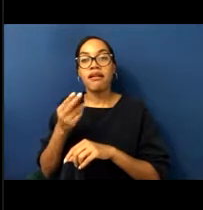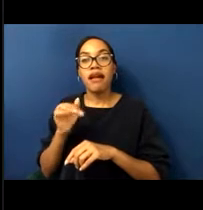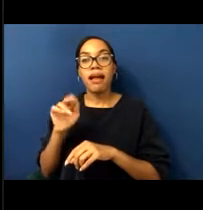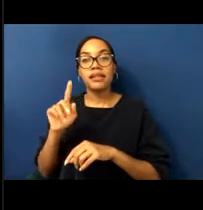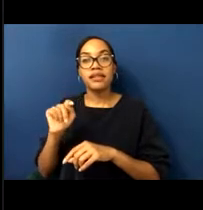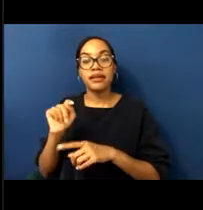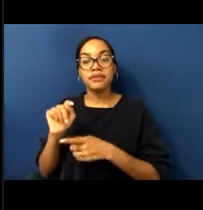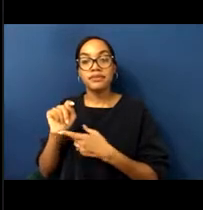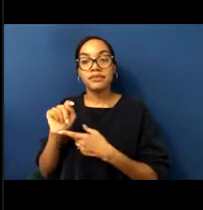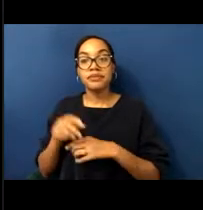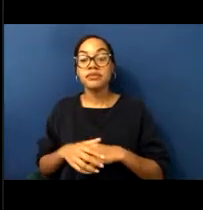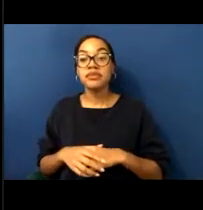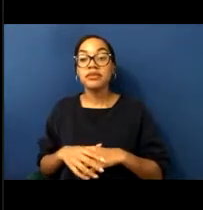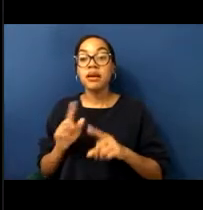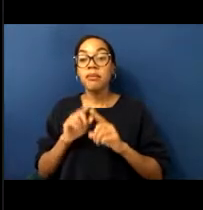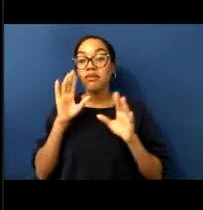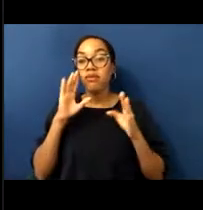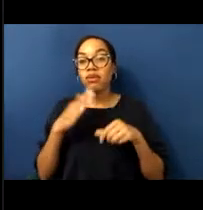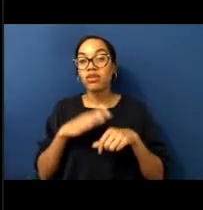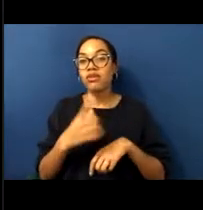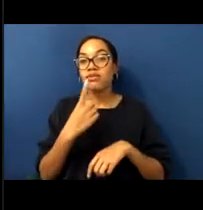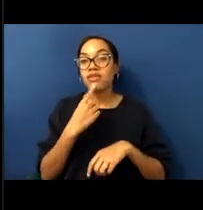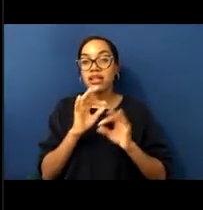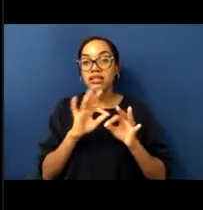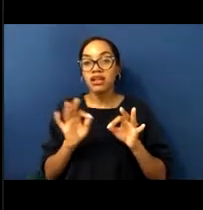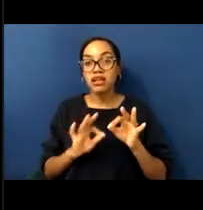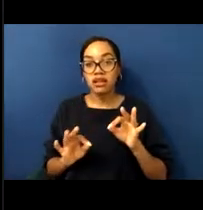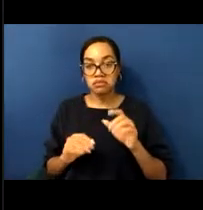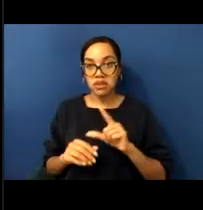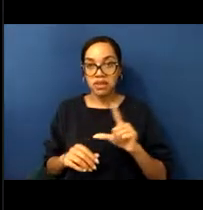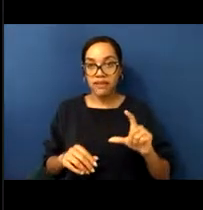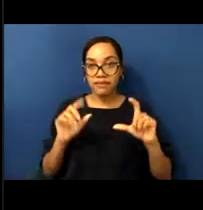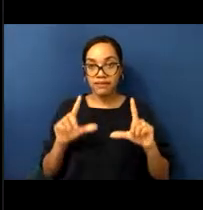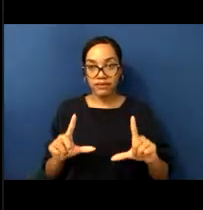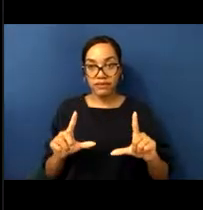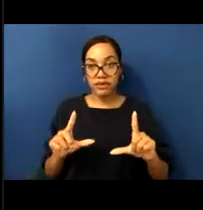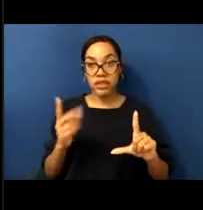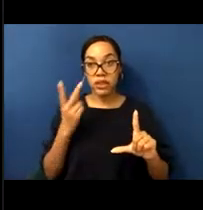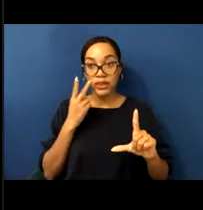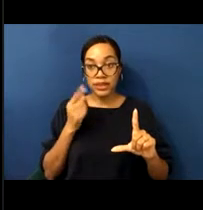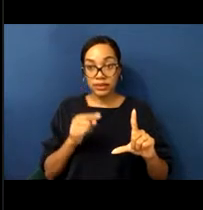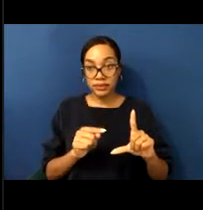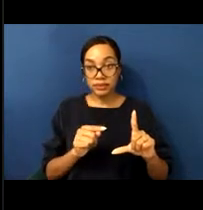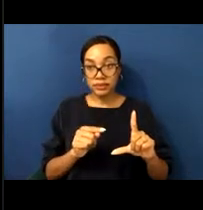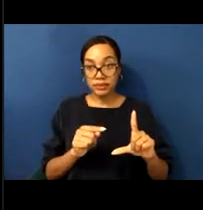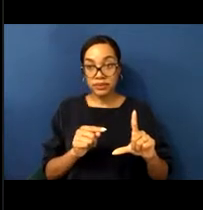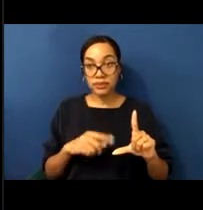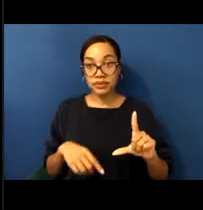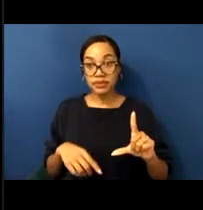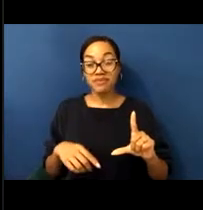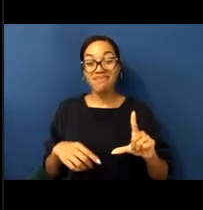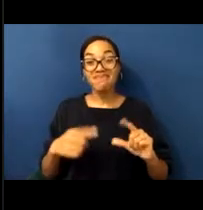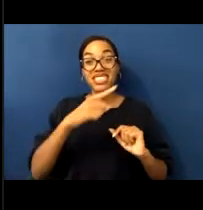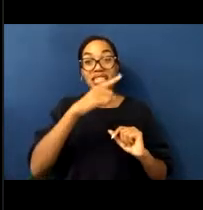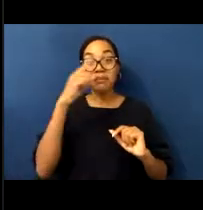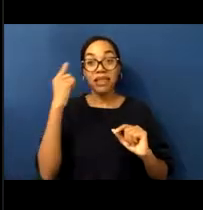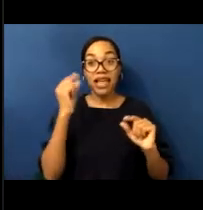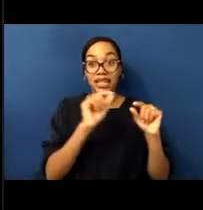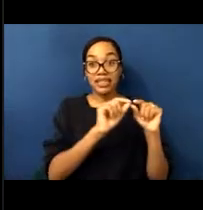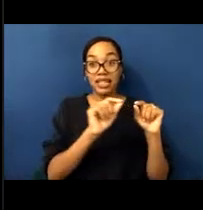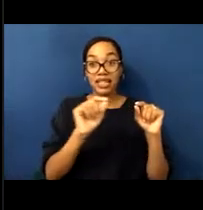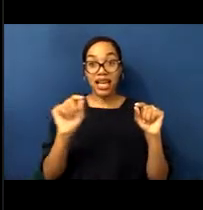on are the red dots. So if you look at the loggerhead sea turtle on the left-hand side, and look at the black dotted line here, this horizontal